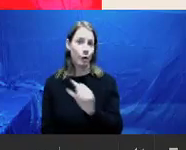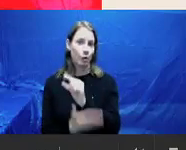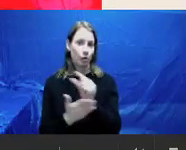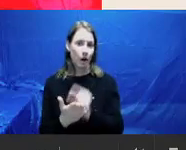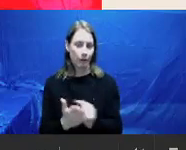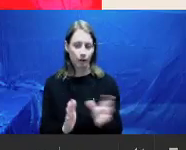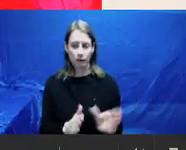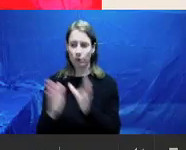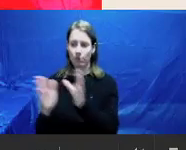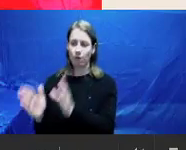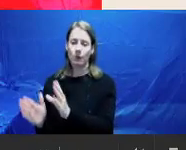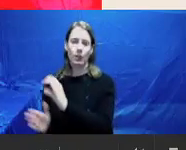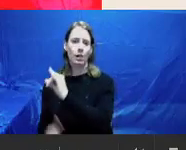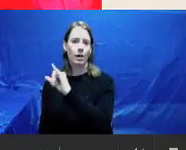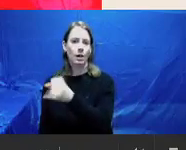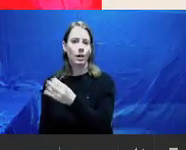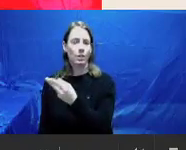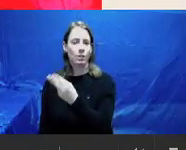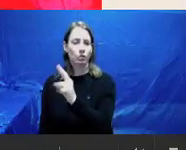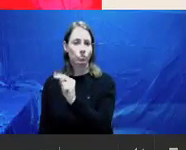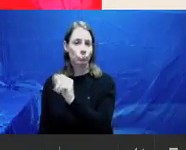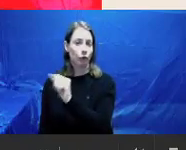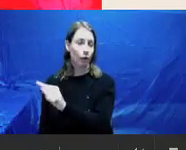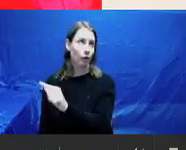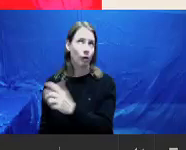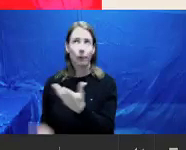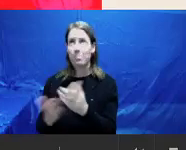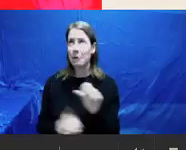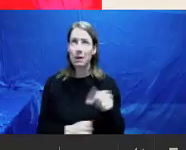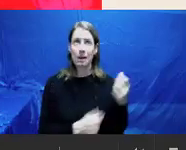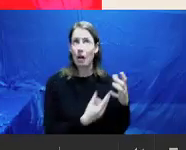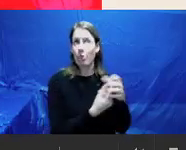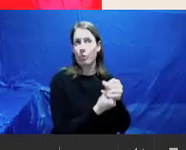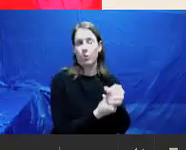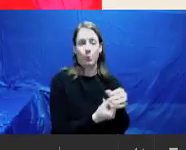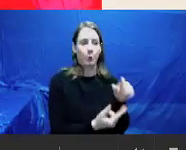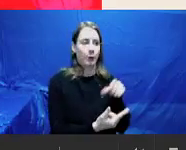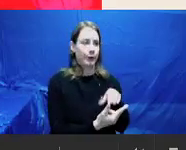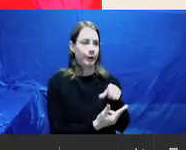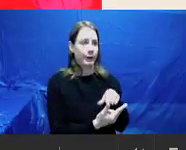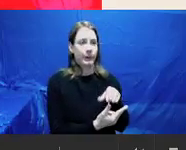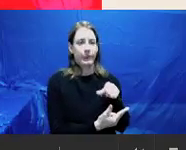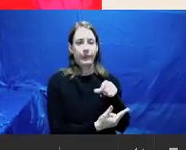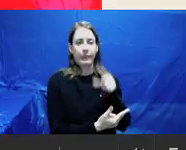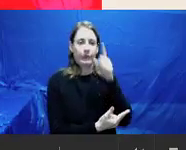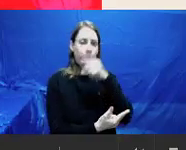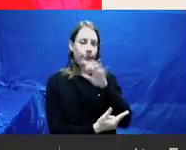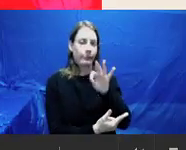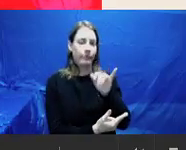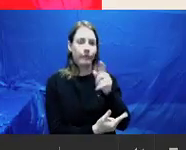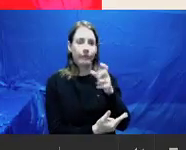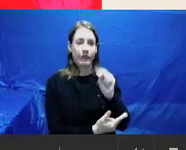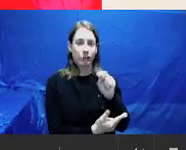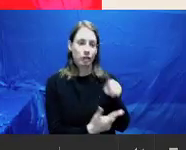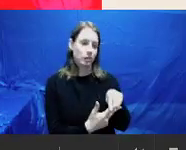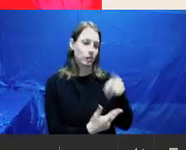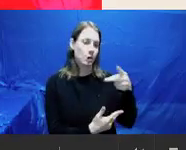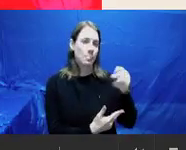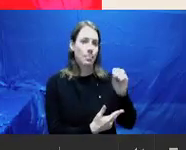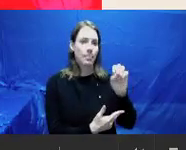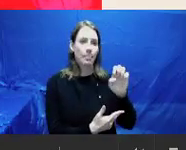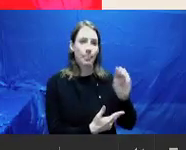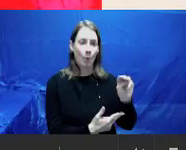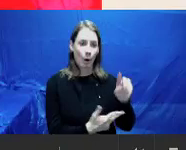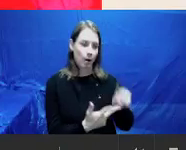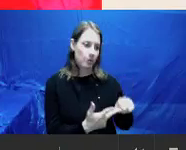in another bundle you have a piece of fiction, you have a music video, you have a poem. In those